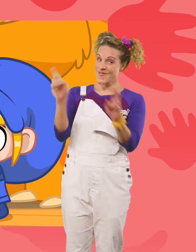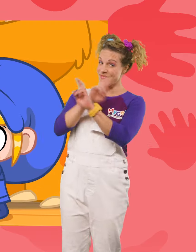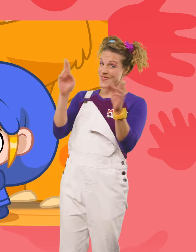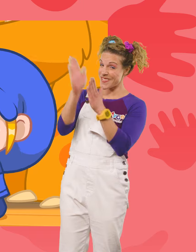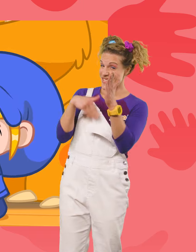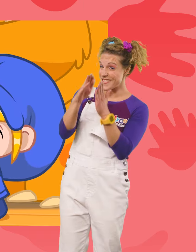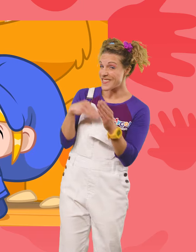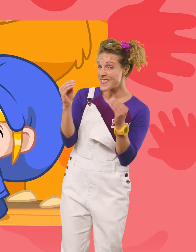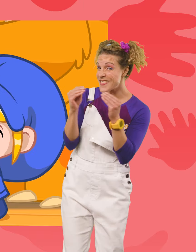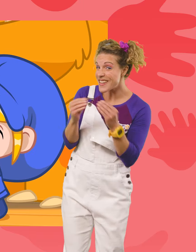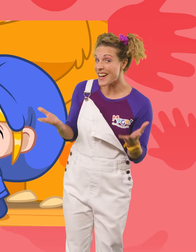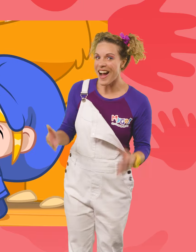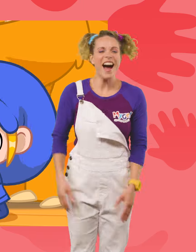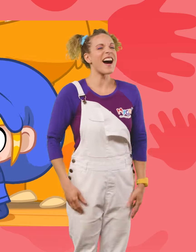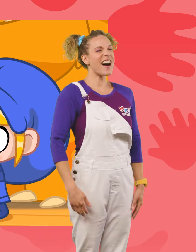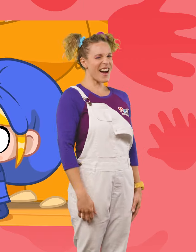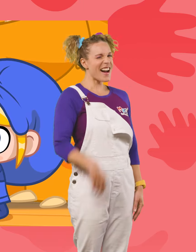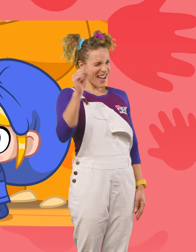to paint some more?